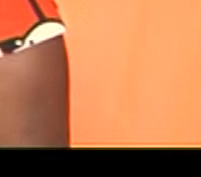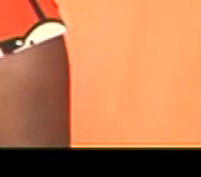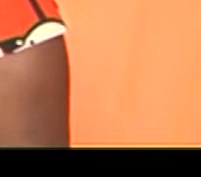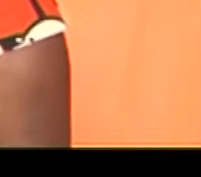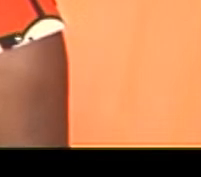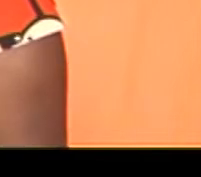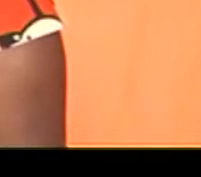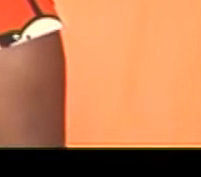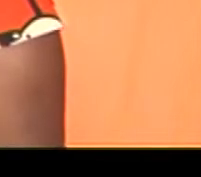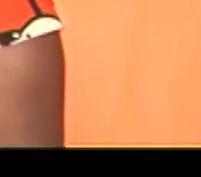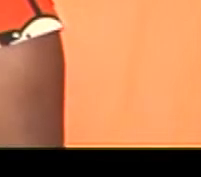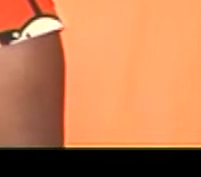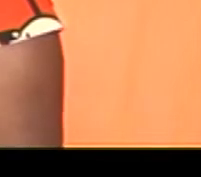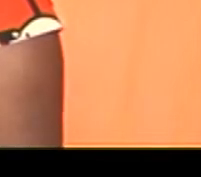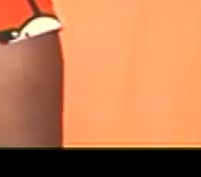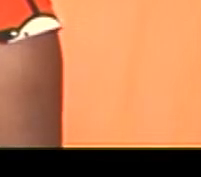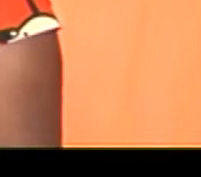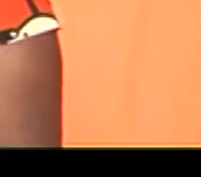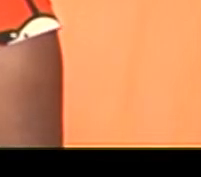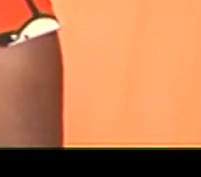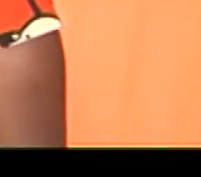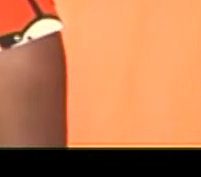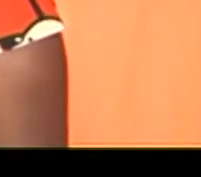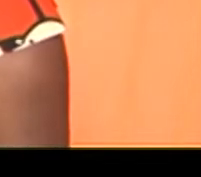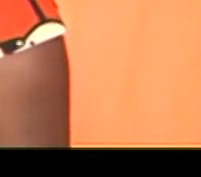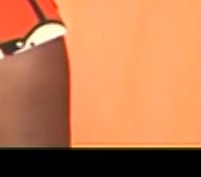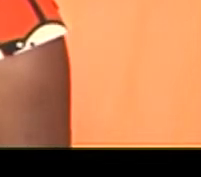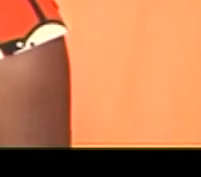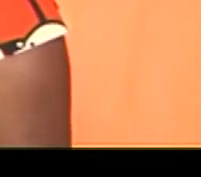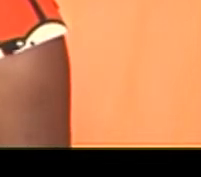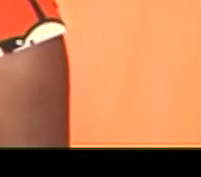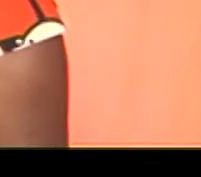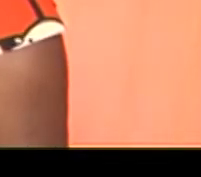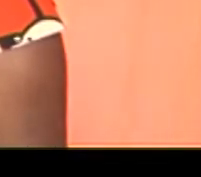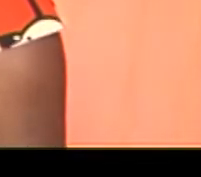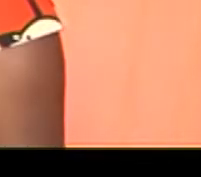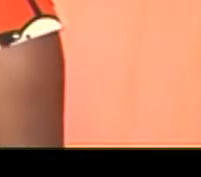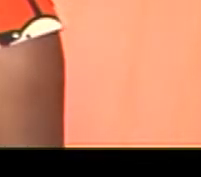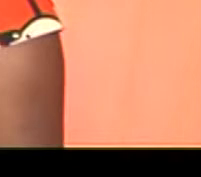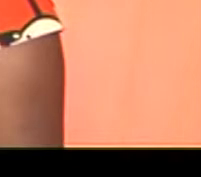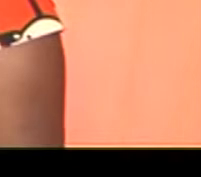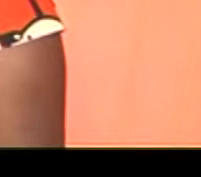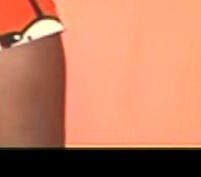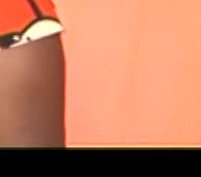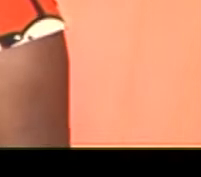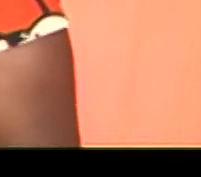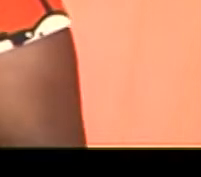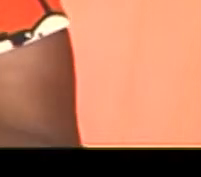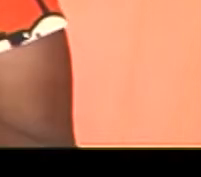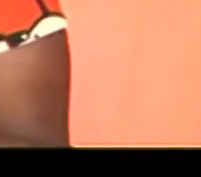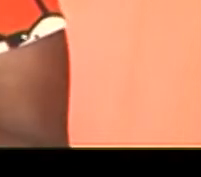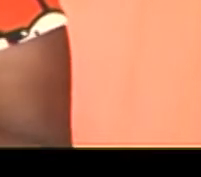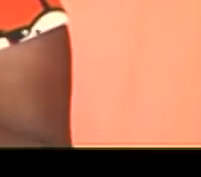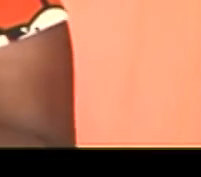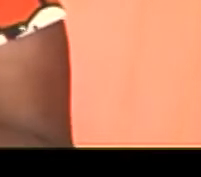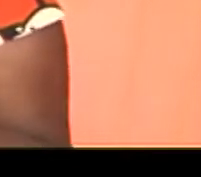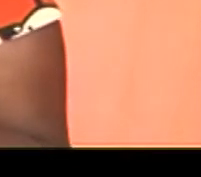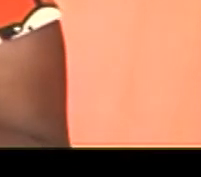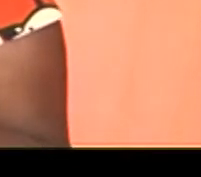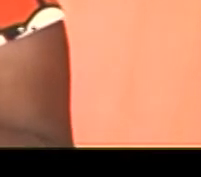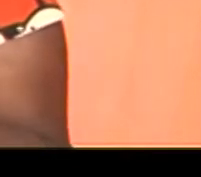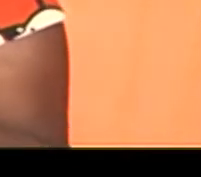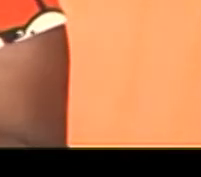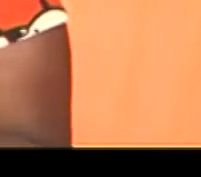shall not want. I pray for the viewer, decreeing and declaring that my viewer will not lack in the year 2021, and that they will feel